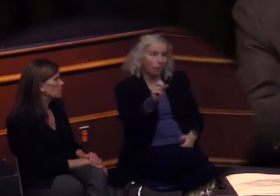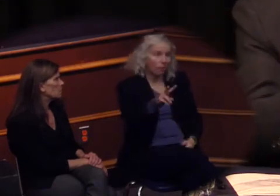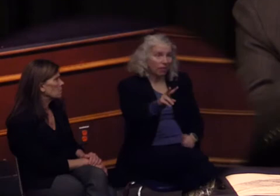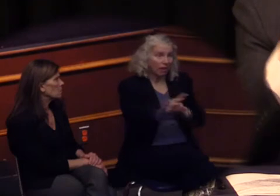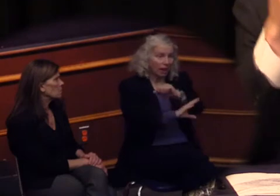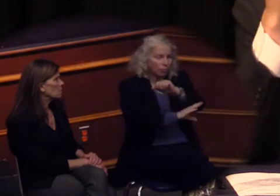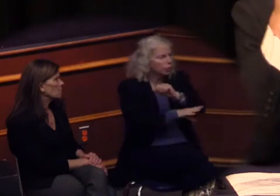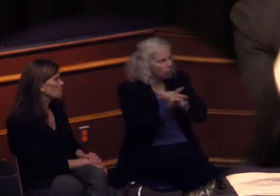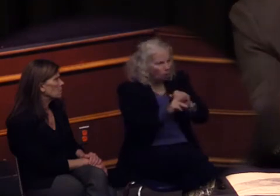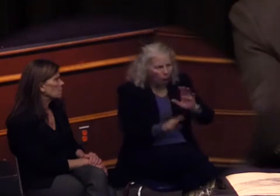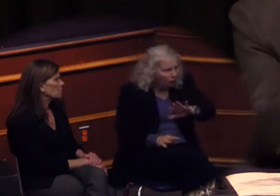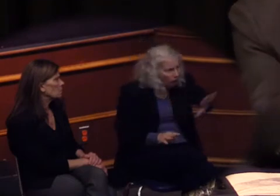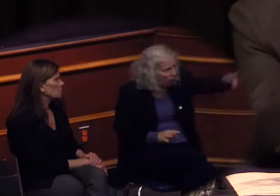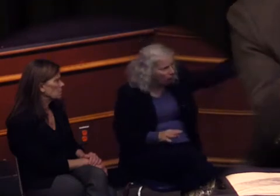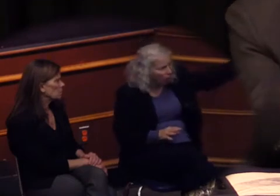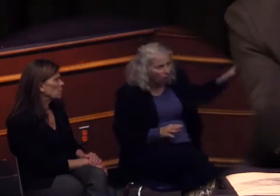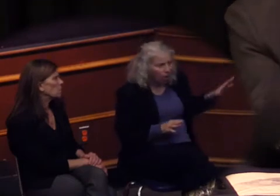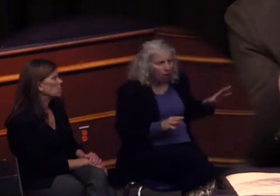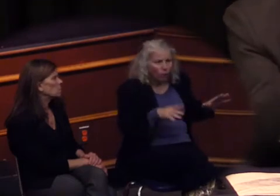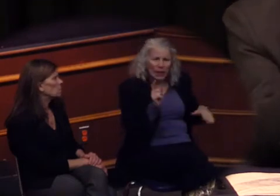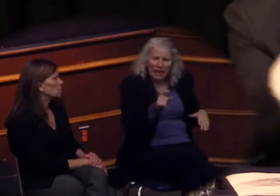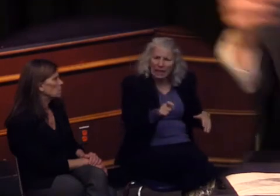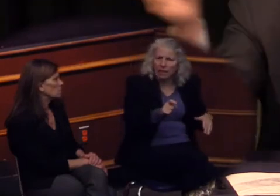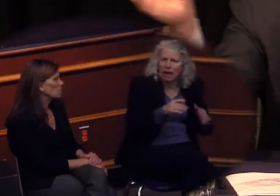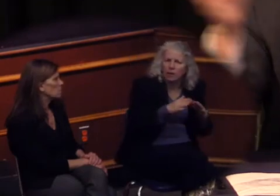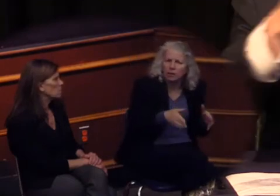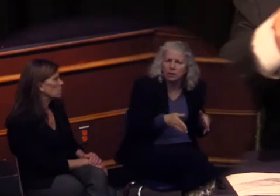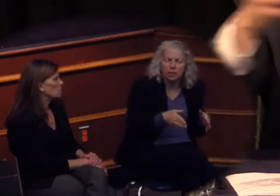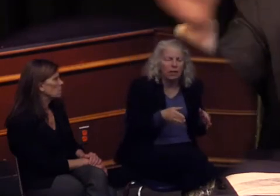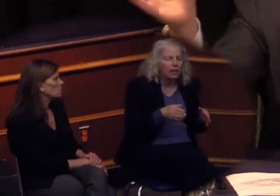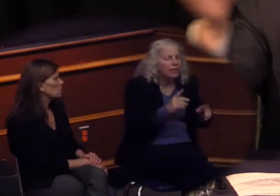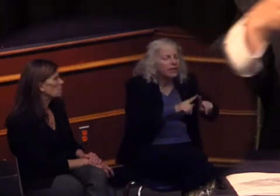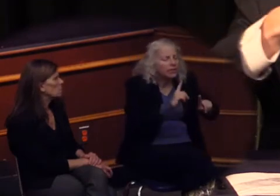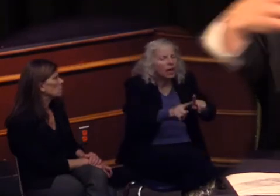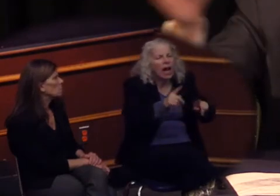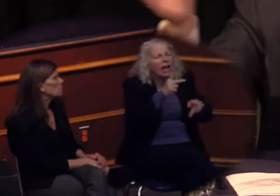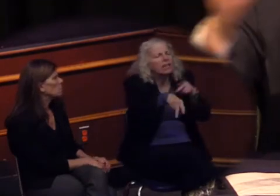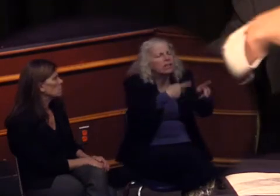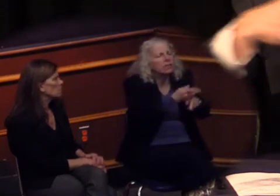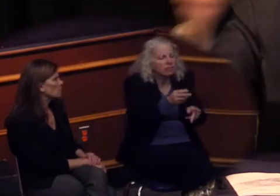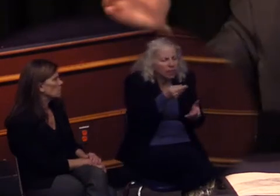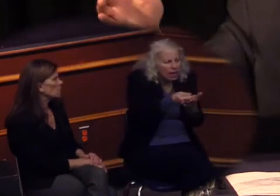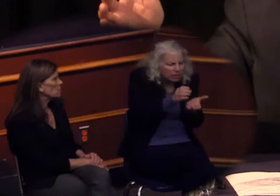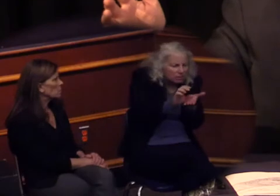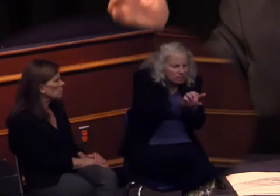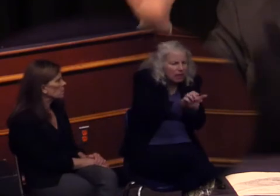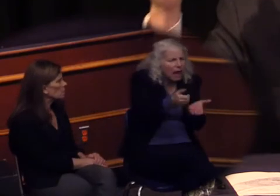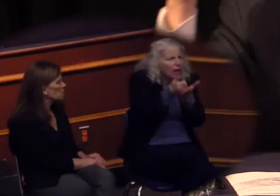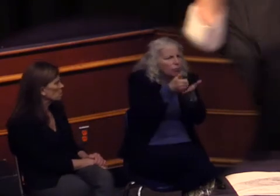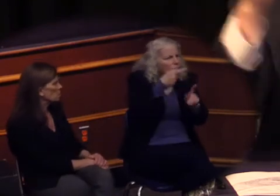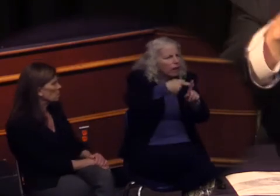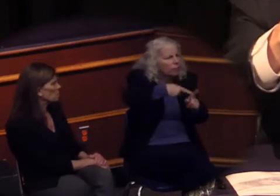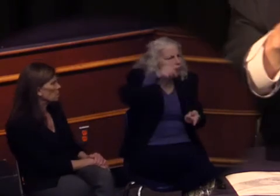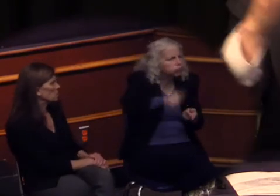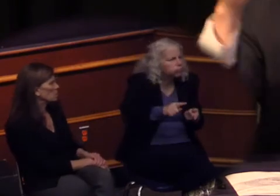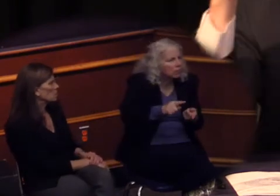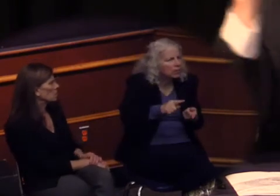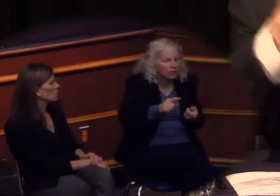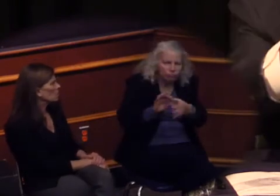we need it. Work to better coordinate all the different affordable housing subsidies that exist in all these different state agencies to actually